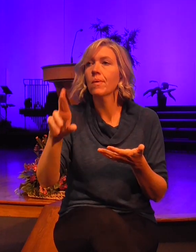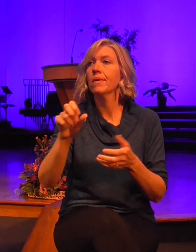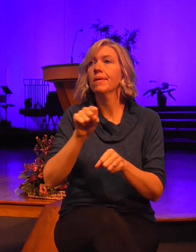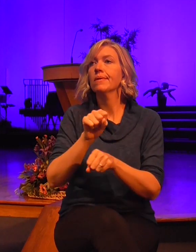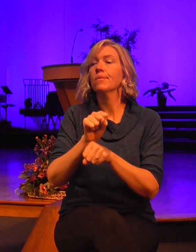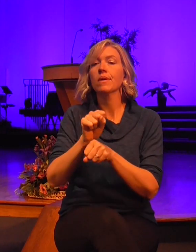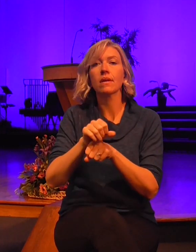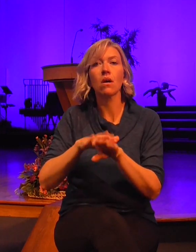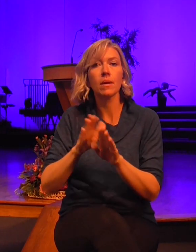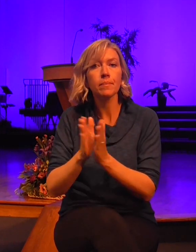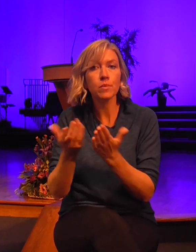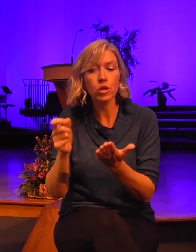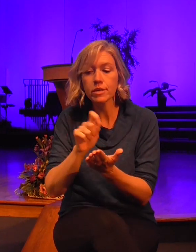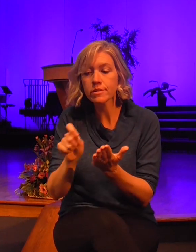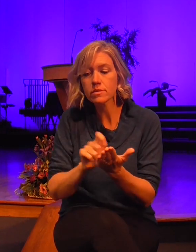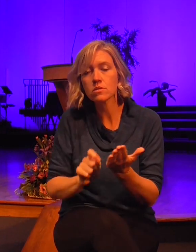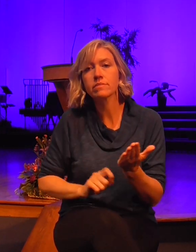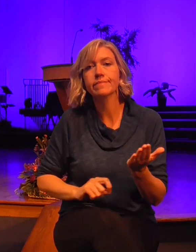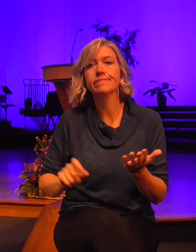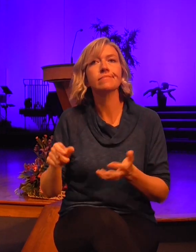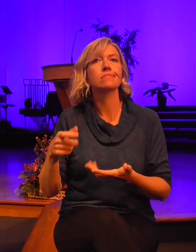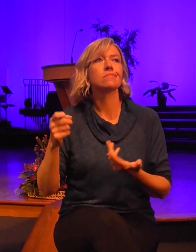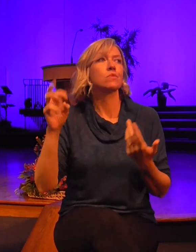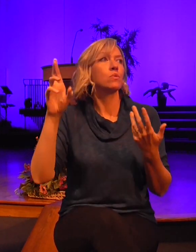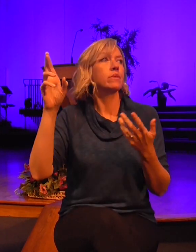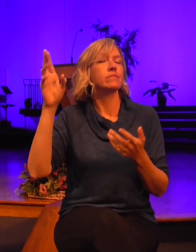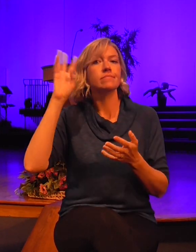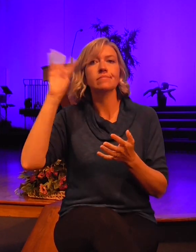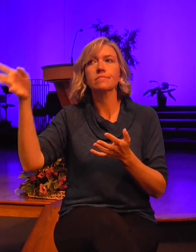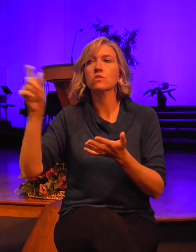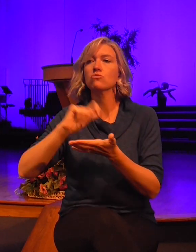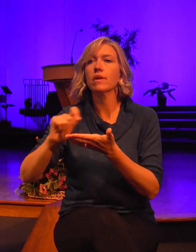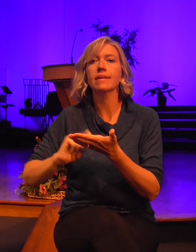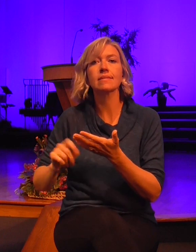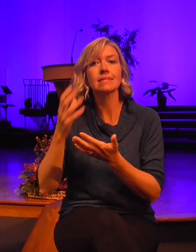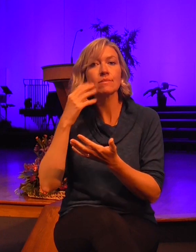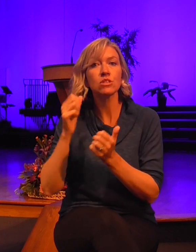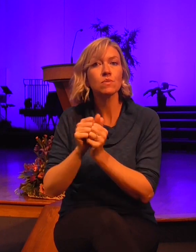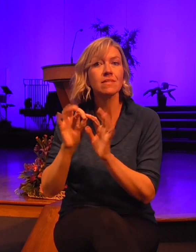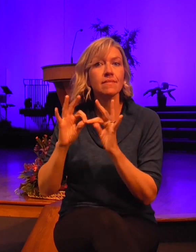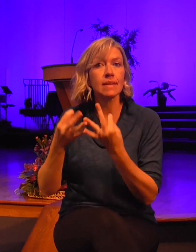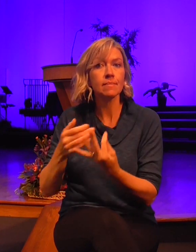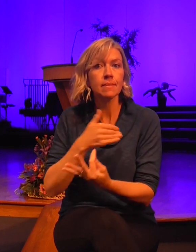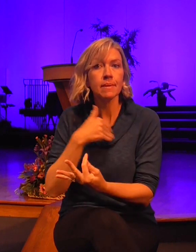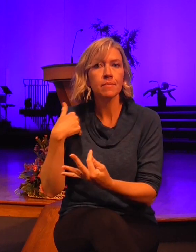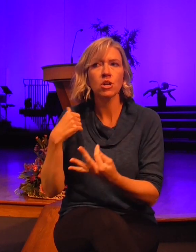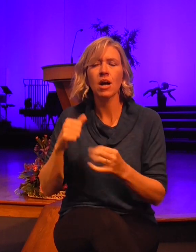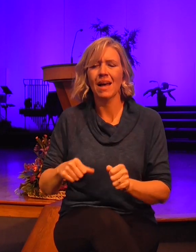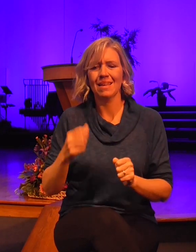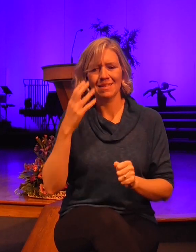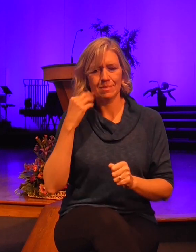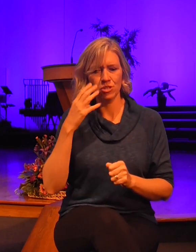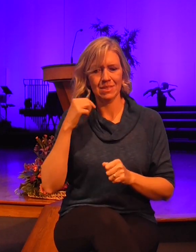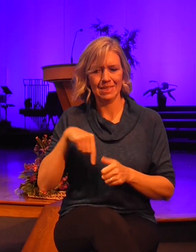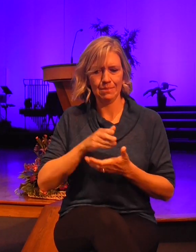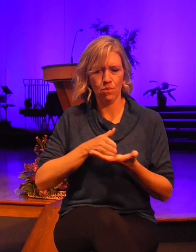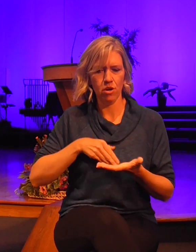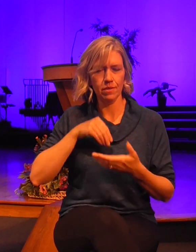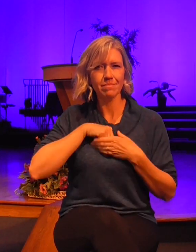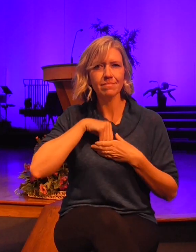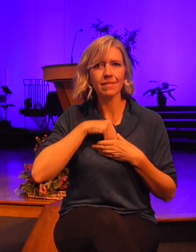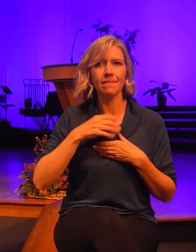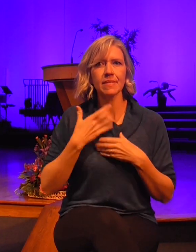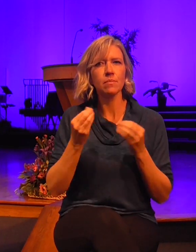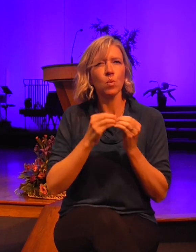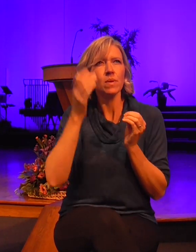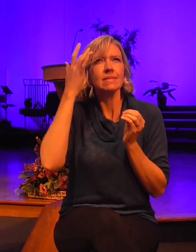on a book, or writing about an experience with a family member, I get to experience this part of me that's smarter than I am, and I get to feel good